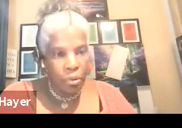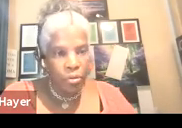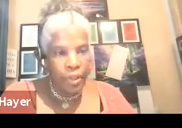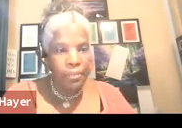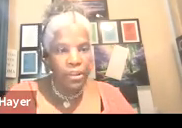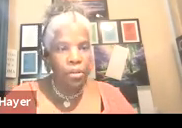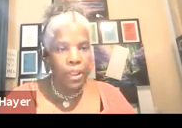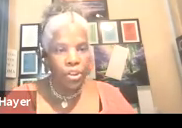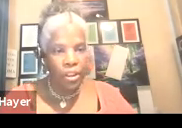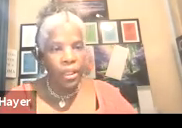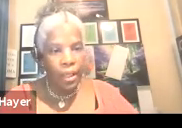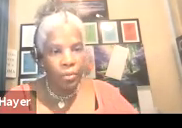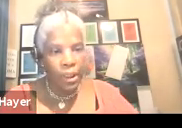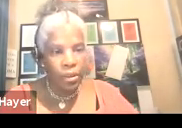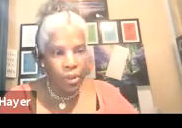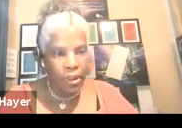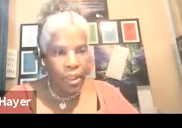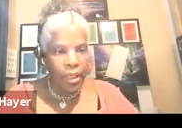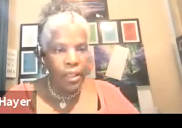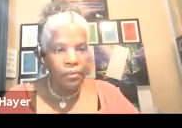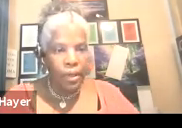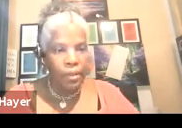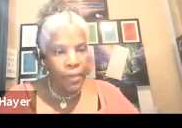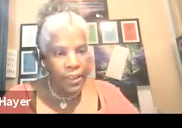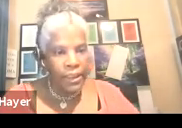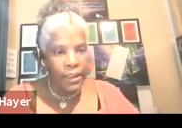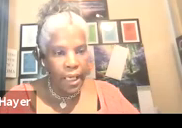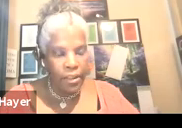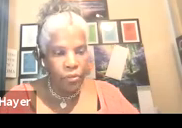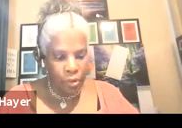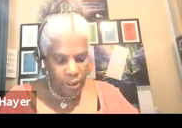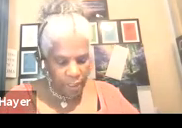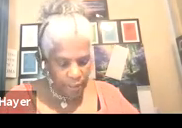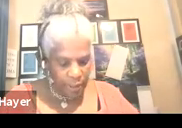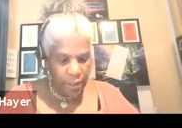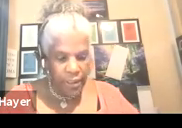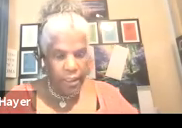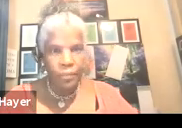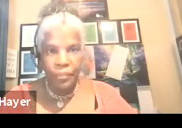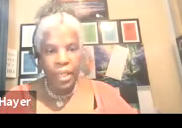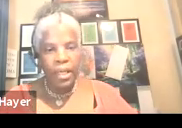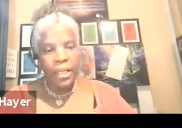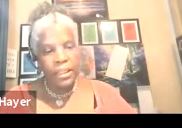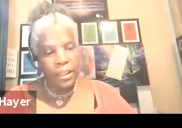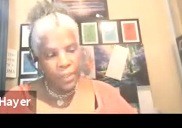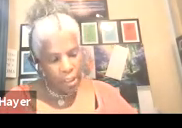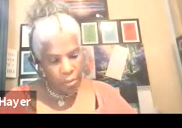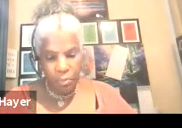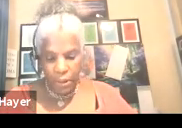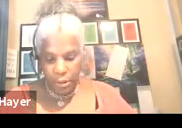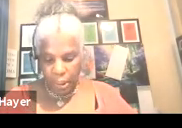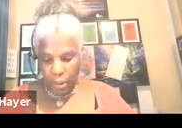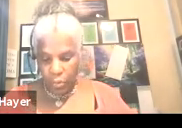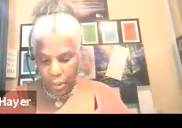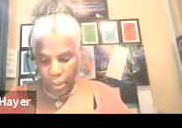co-lead Program Integration and Equity Unit at the Vaccine Task Force at the CDC. And this evening, he